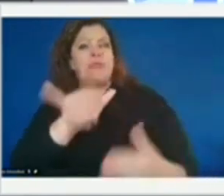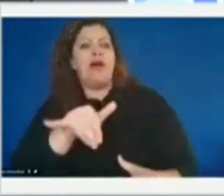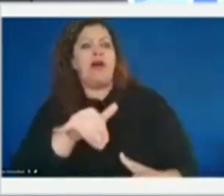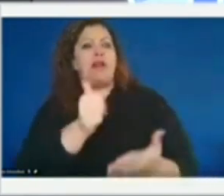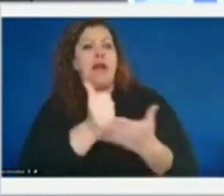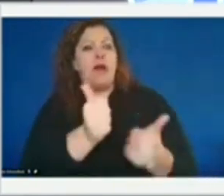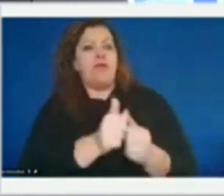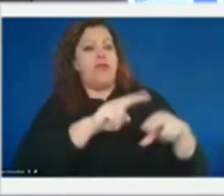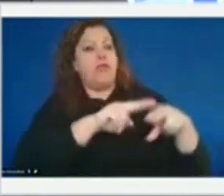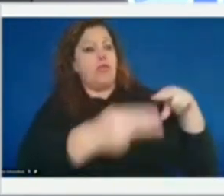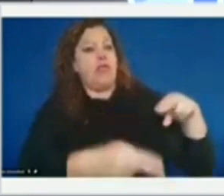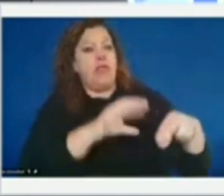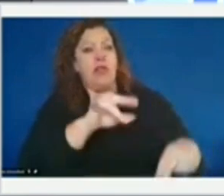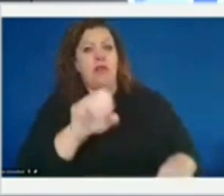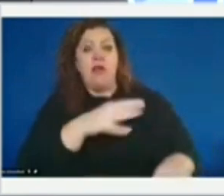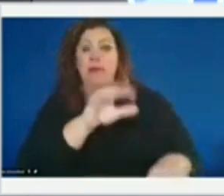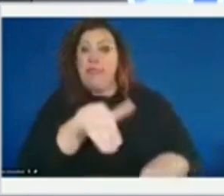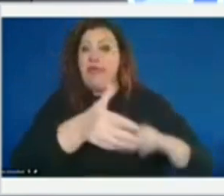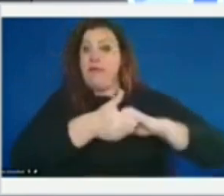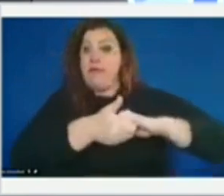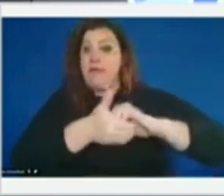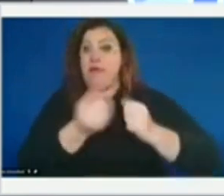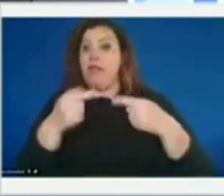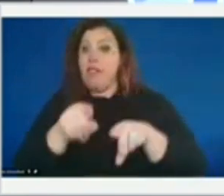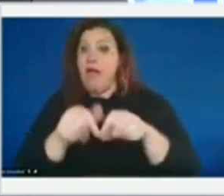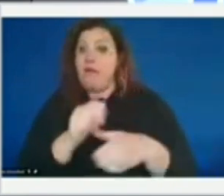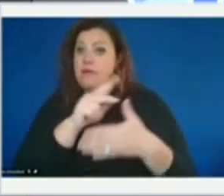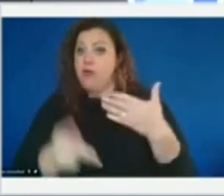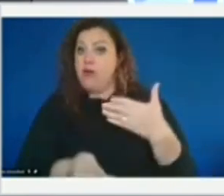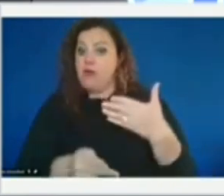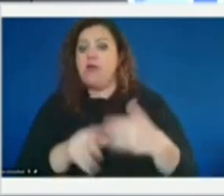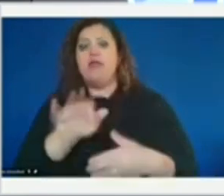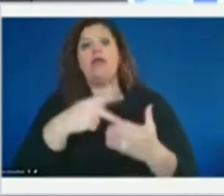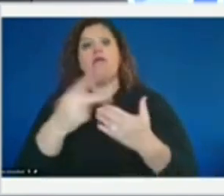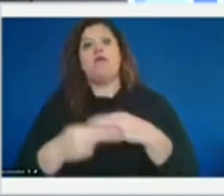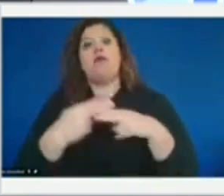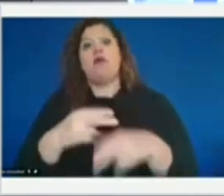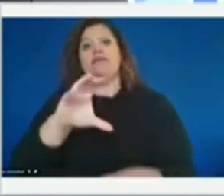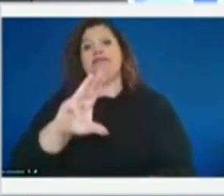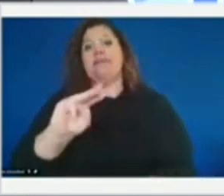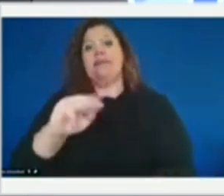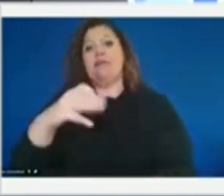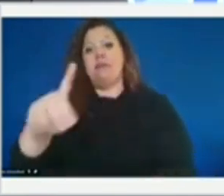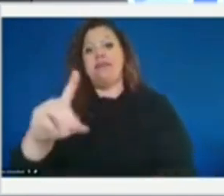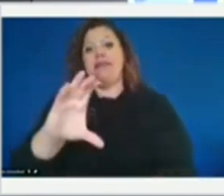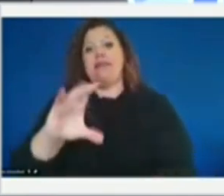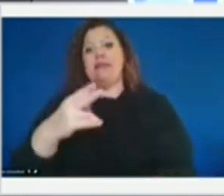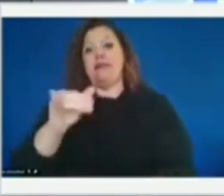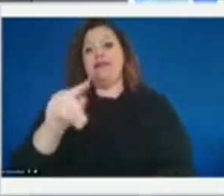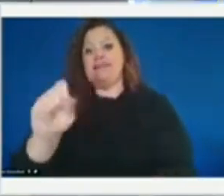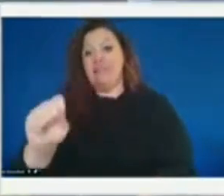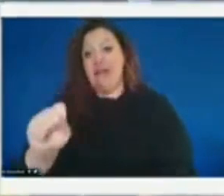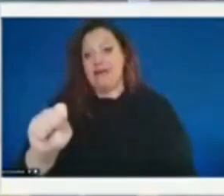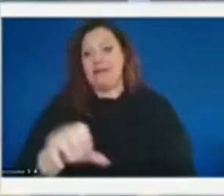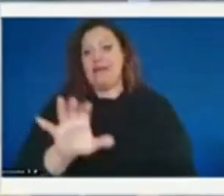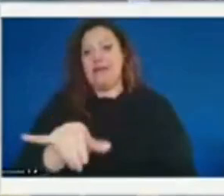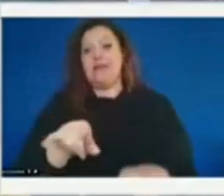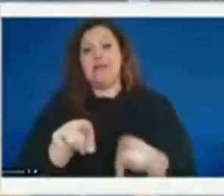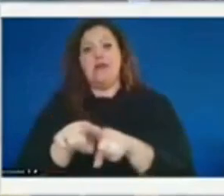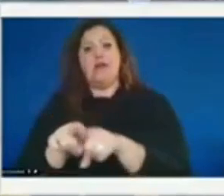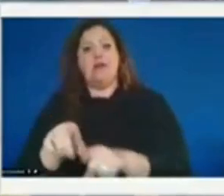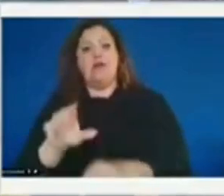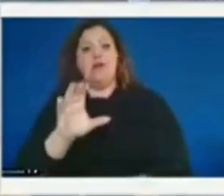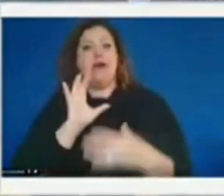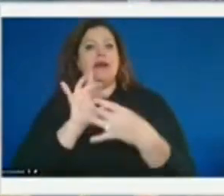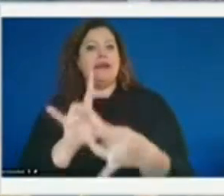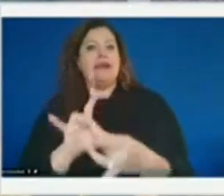that partnership and alignment with priorities is a program called CMPD Chats, and also our Connect Charlotte